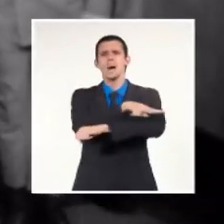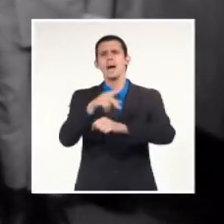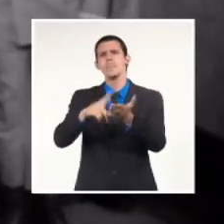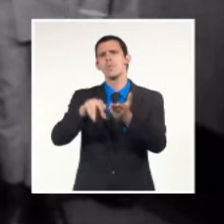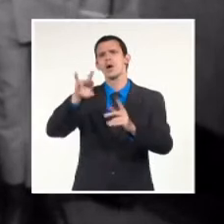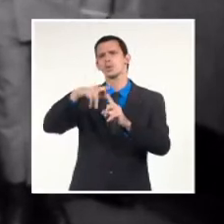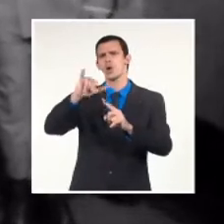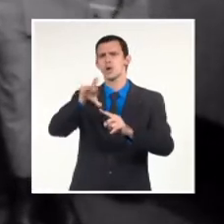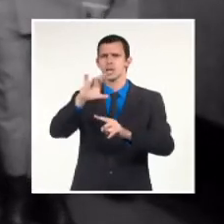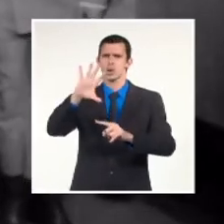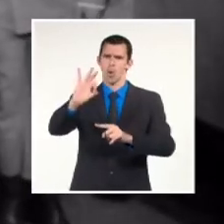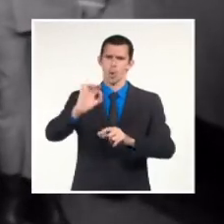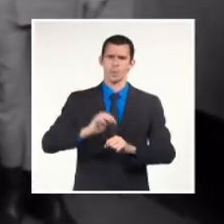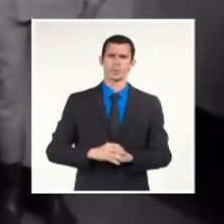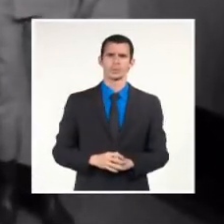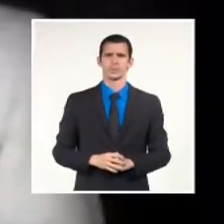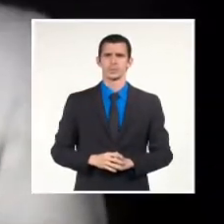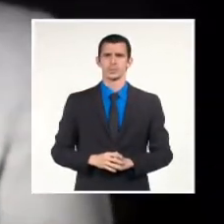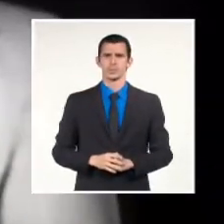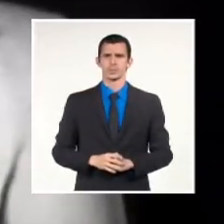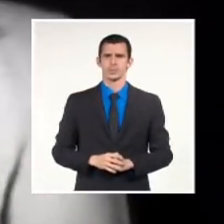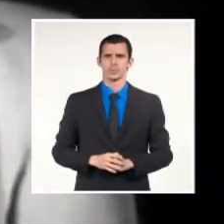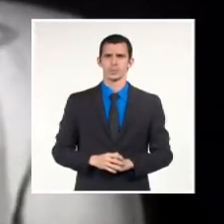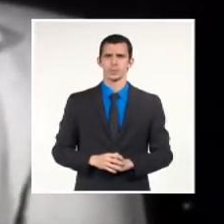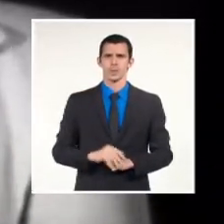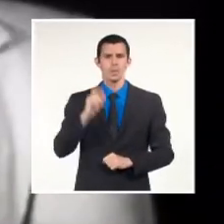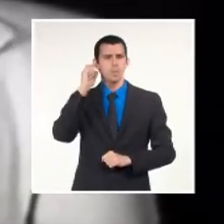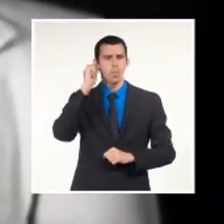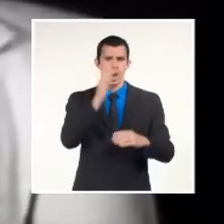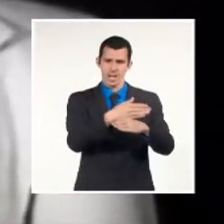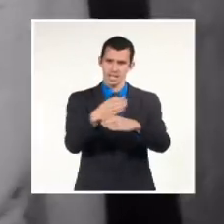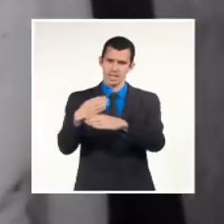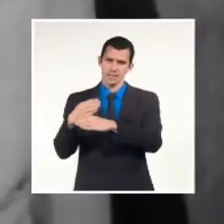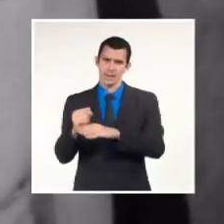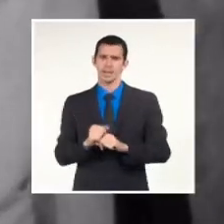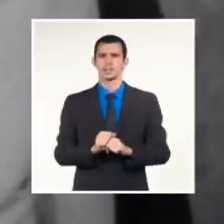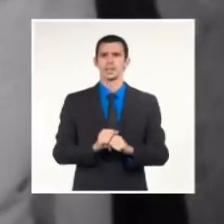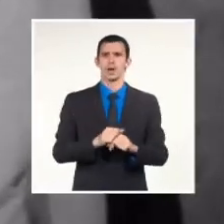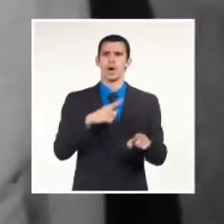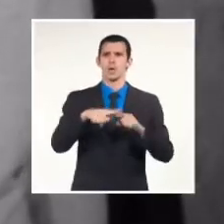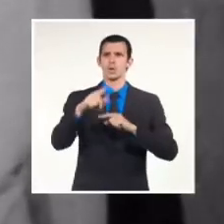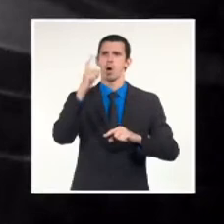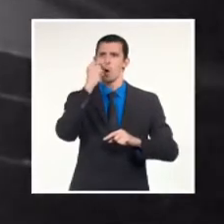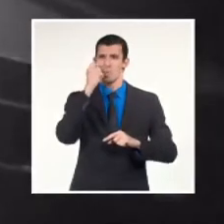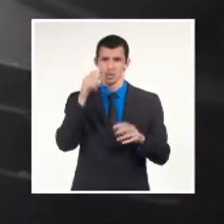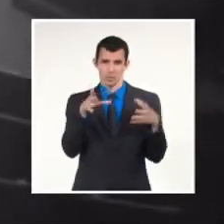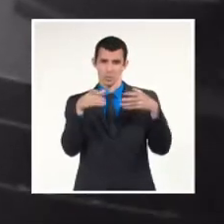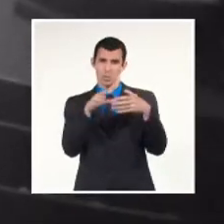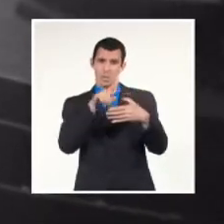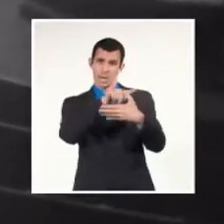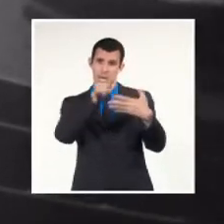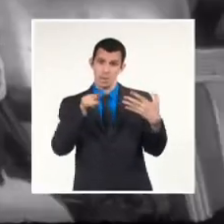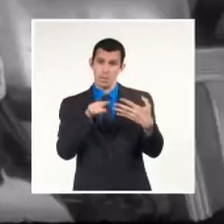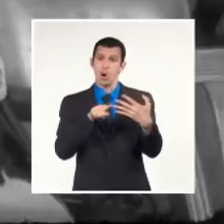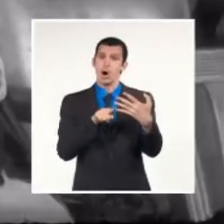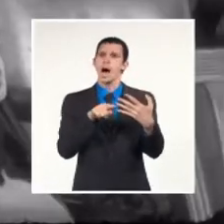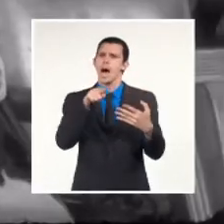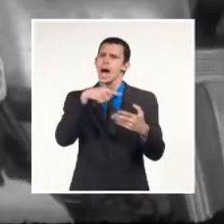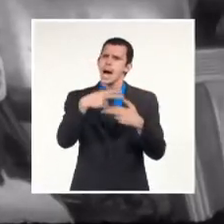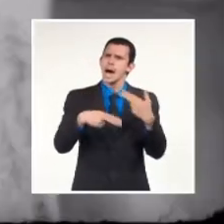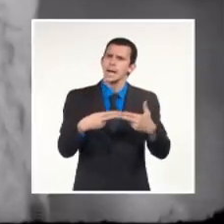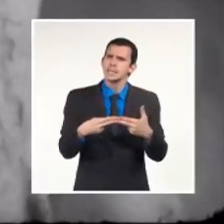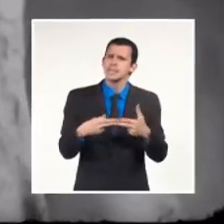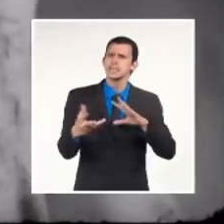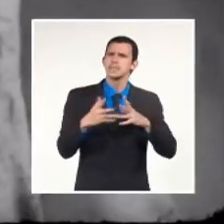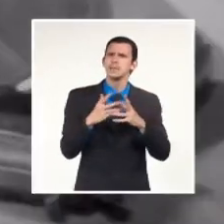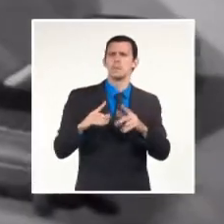To Irving Forrest, Rafael Miranda, Mrs. Lolita Lebron, Andre Cordero, the gun wielders, and to their